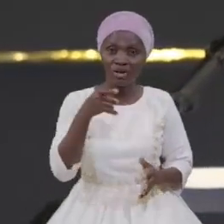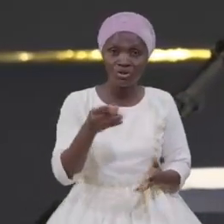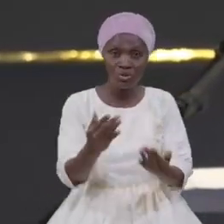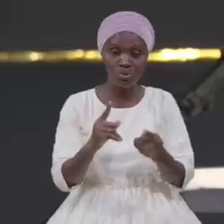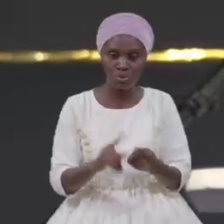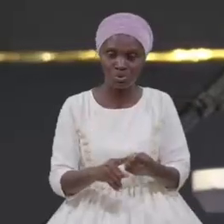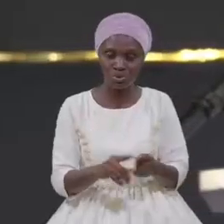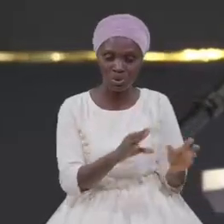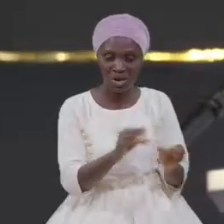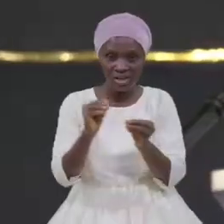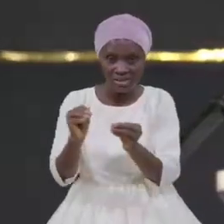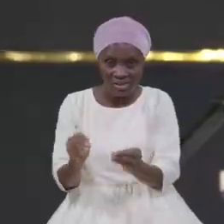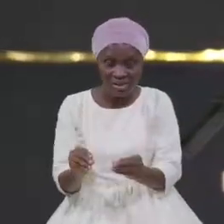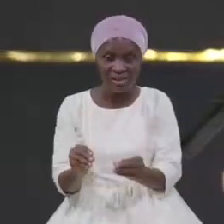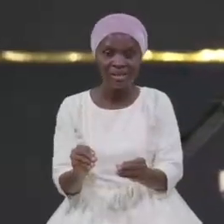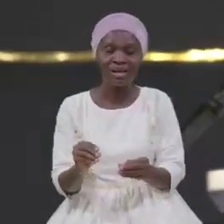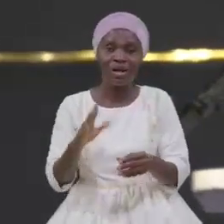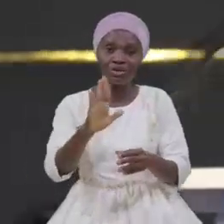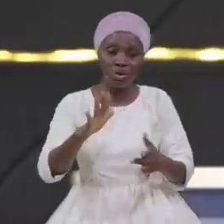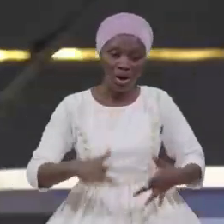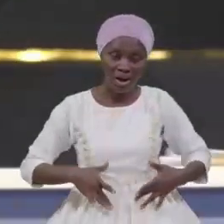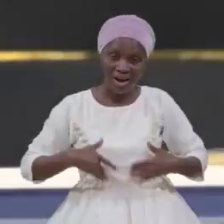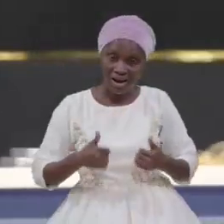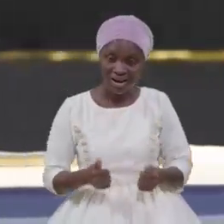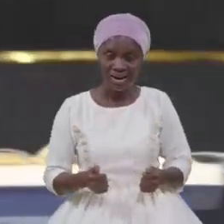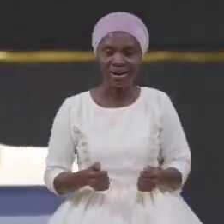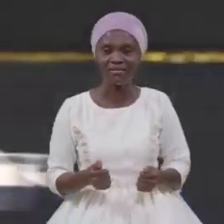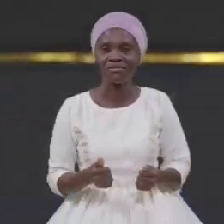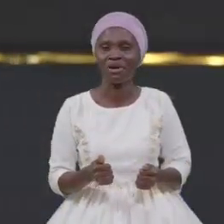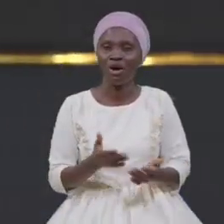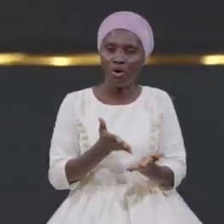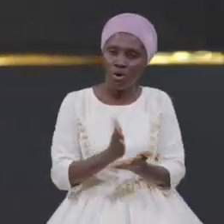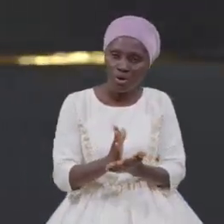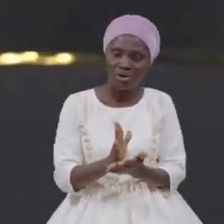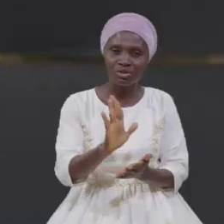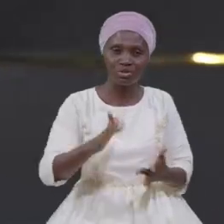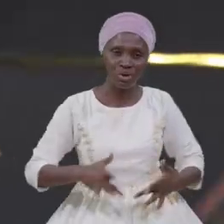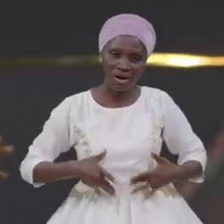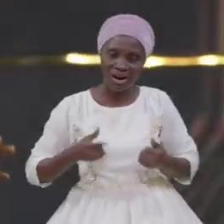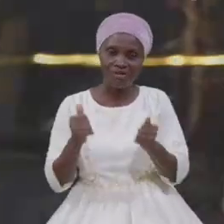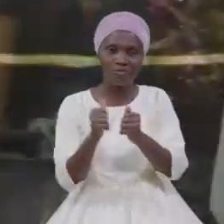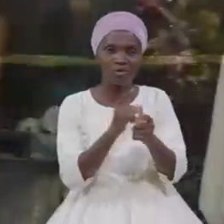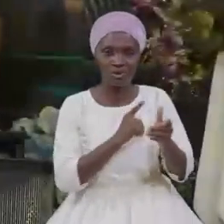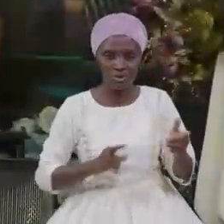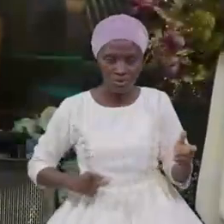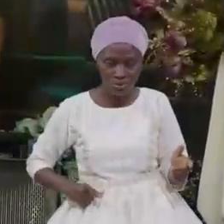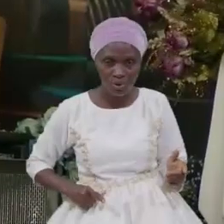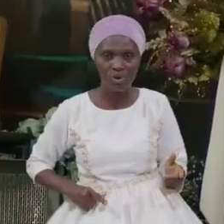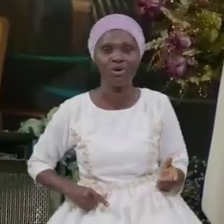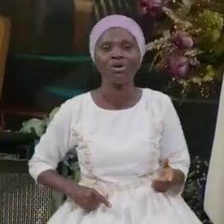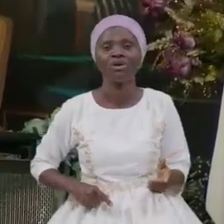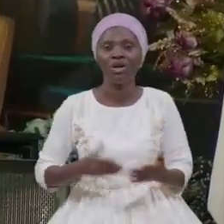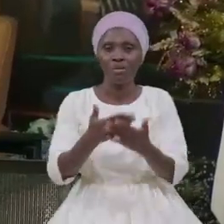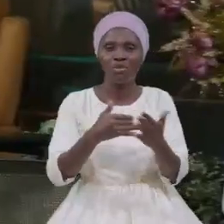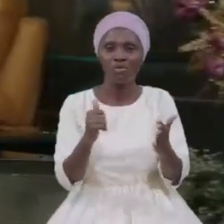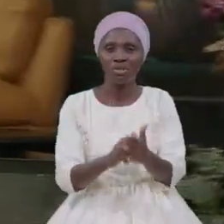settle with the Lord before that final day of reckoning and the day of judgment. And